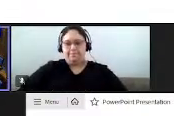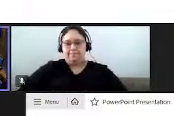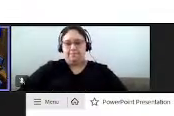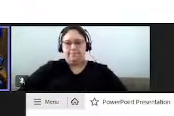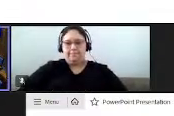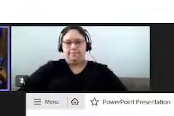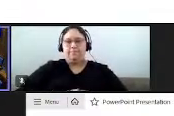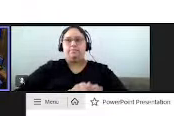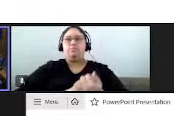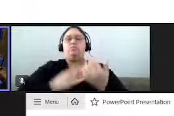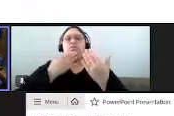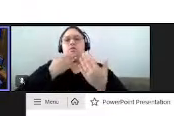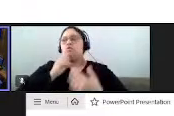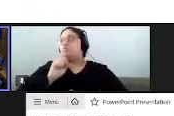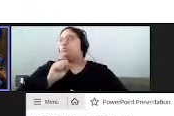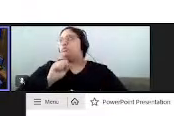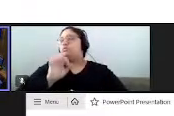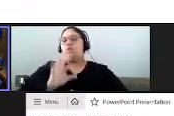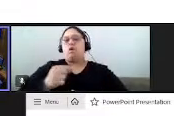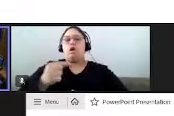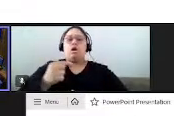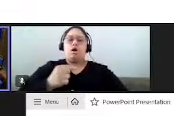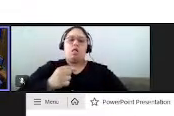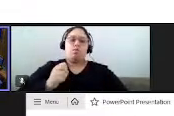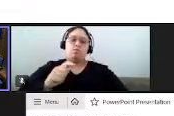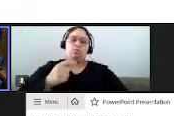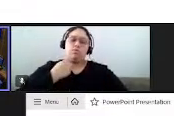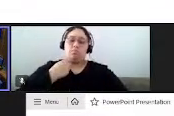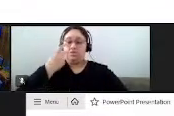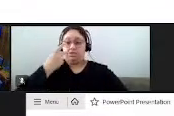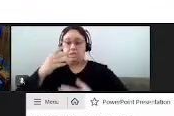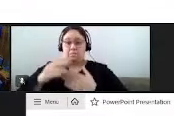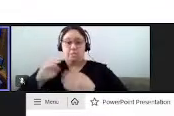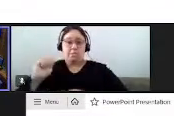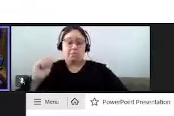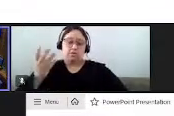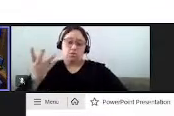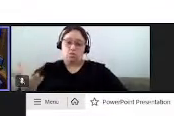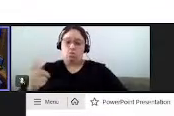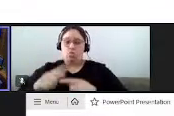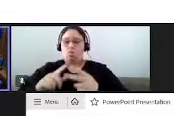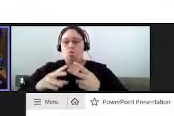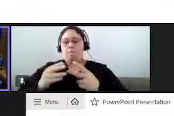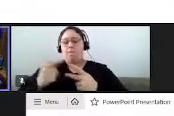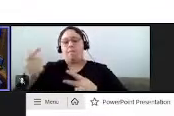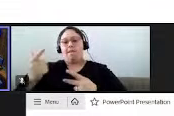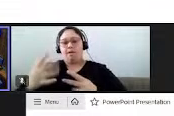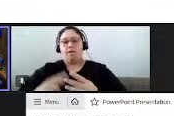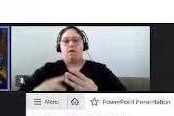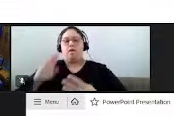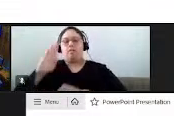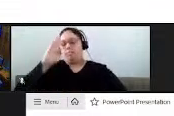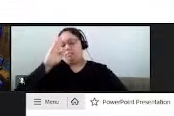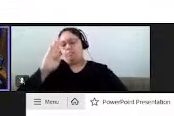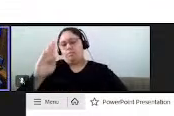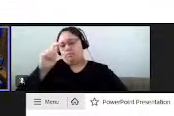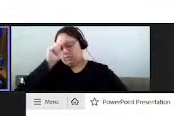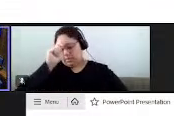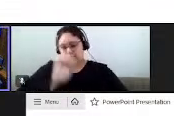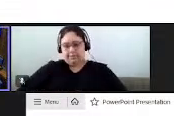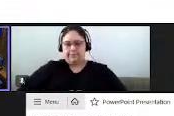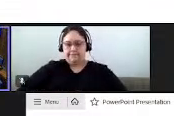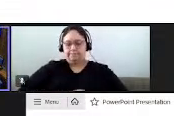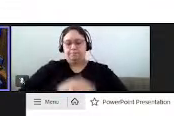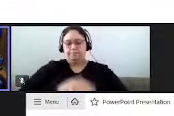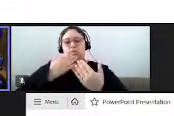Thank you very much, Ms. Goldstone. I see Member Maseko, Member Lekker, and Member Bosman.